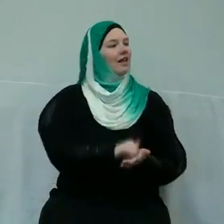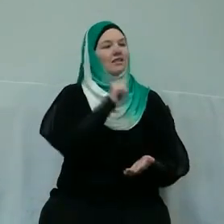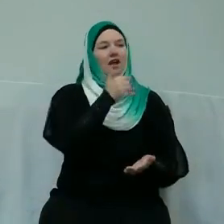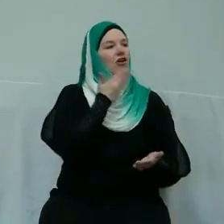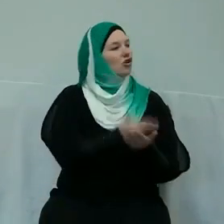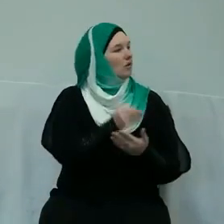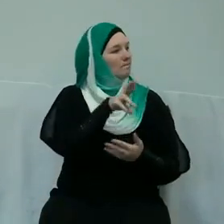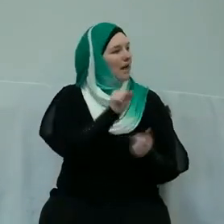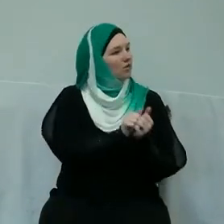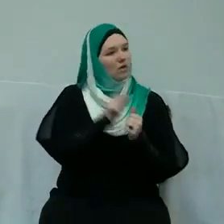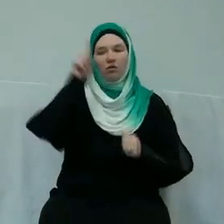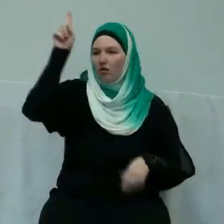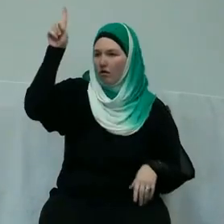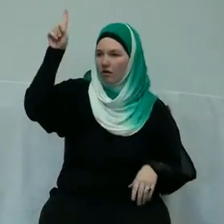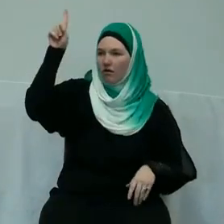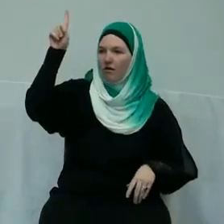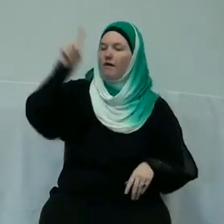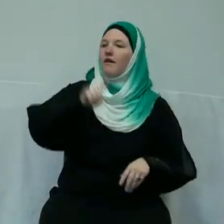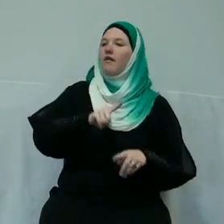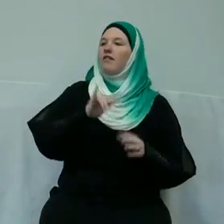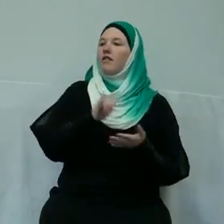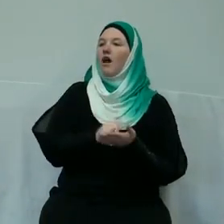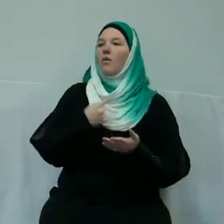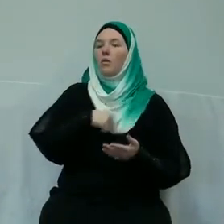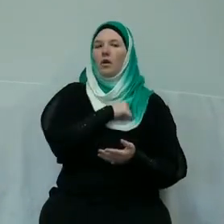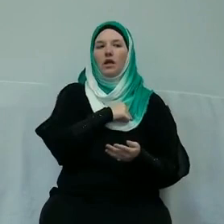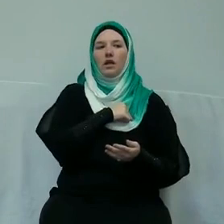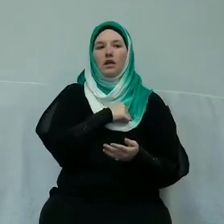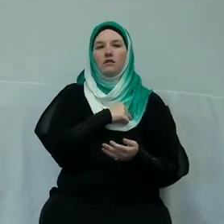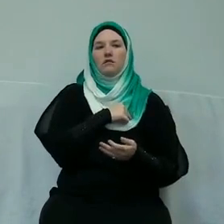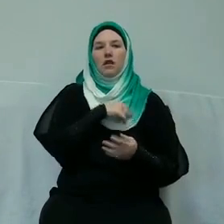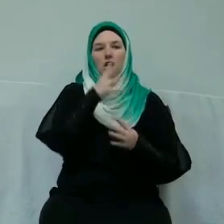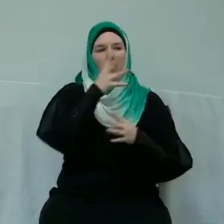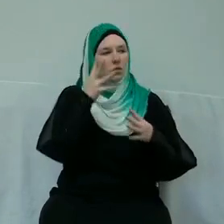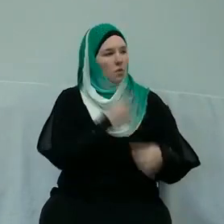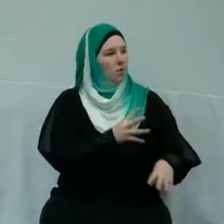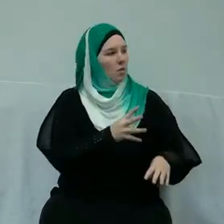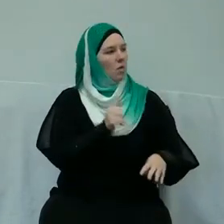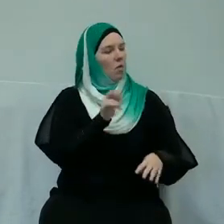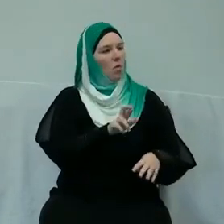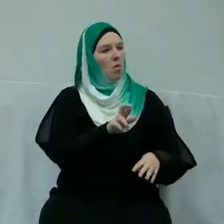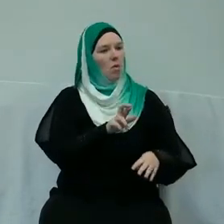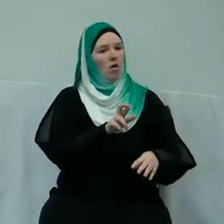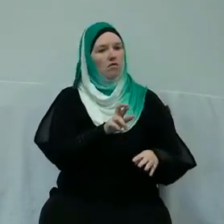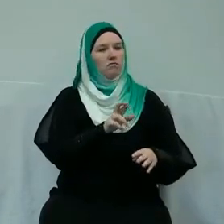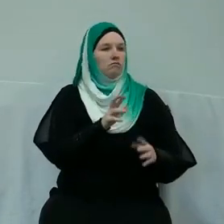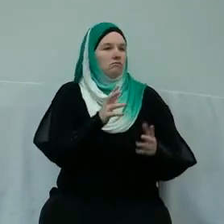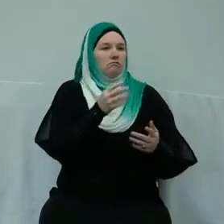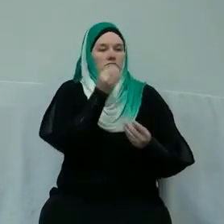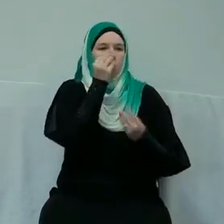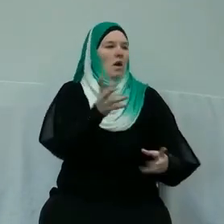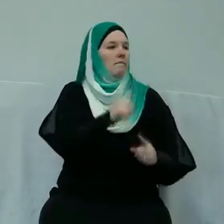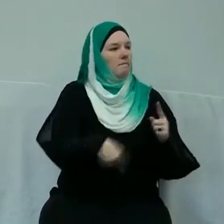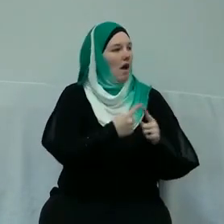manners with Allah that we trample over the principles of justice so long as